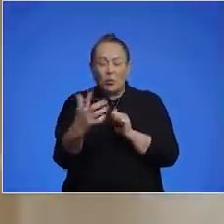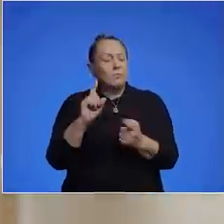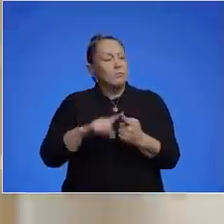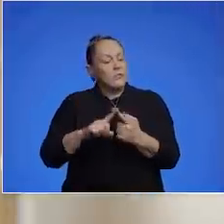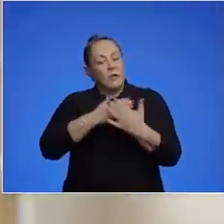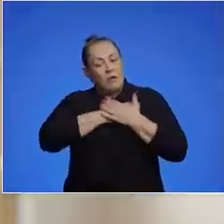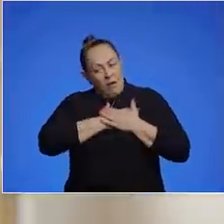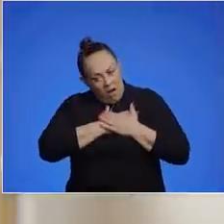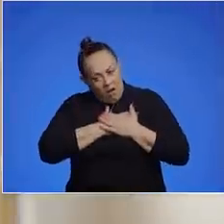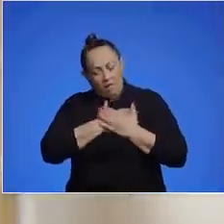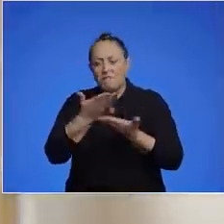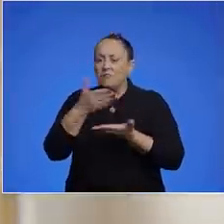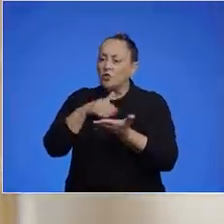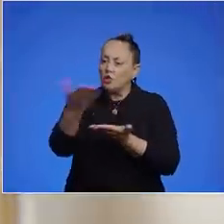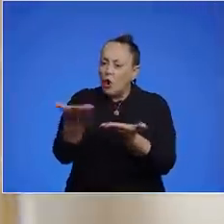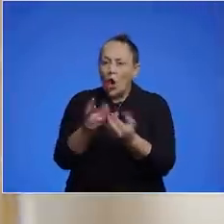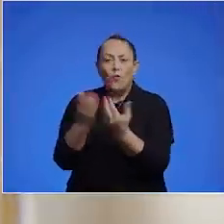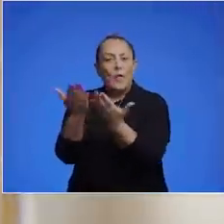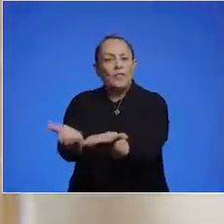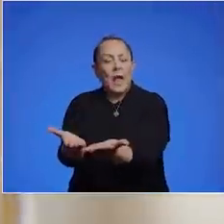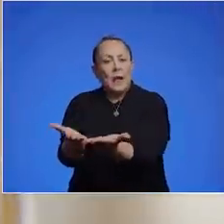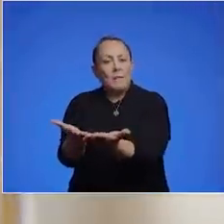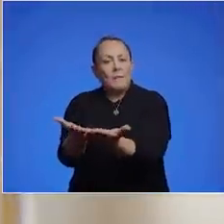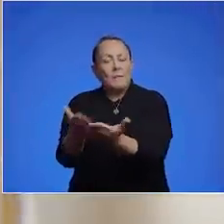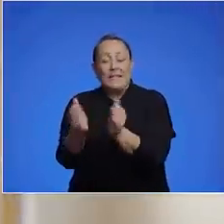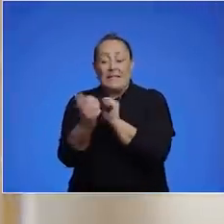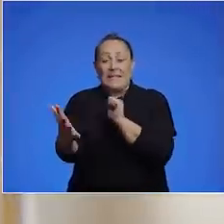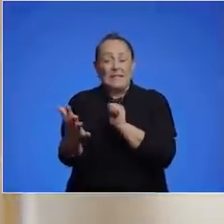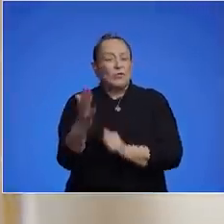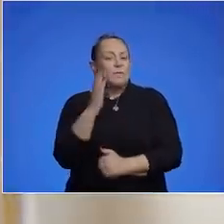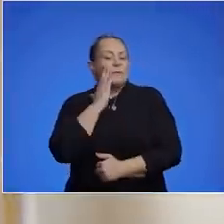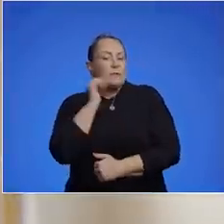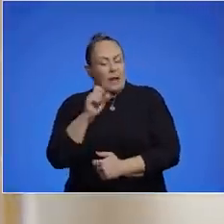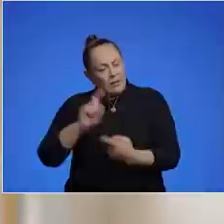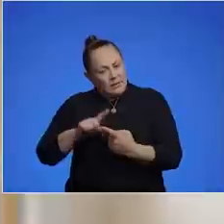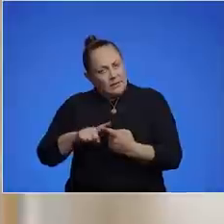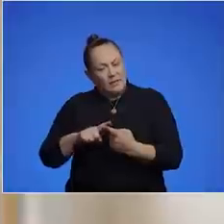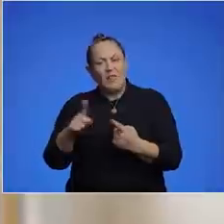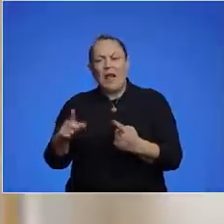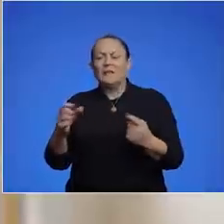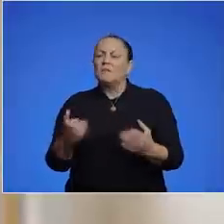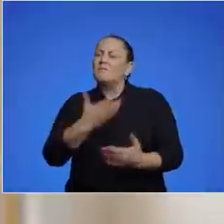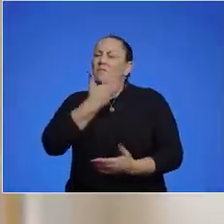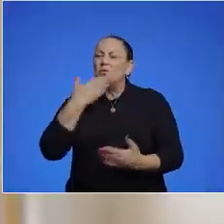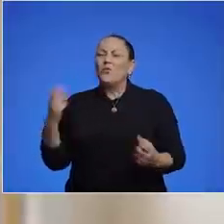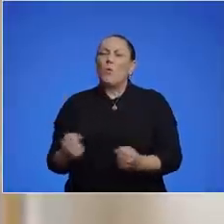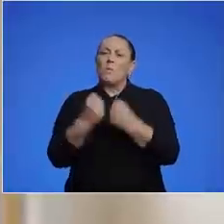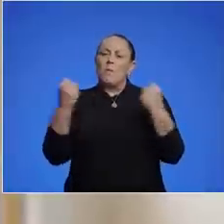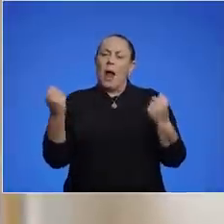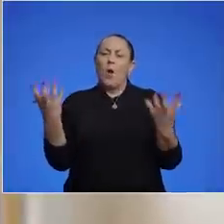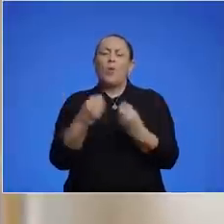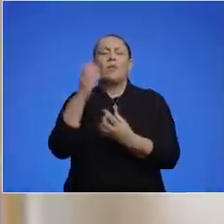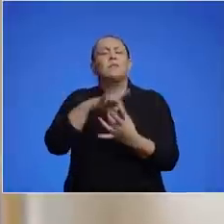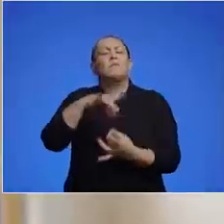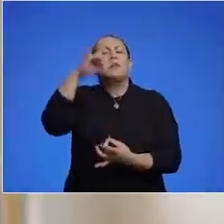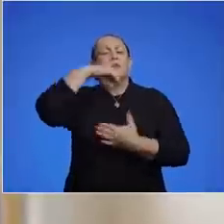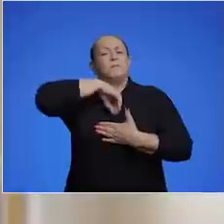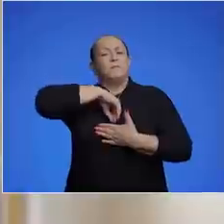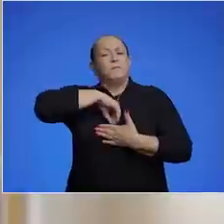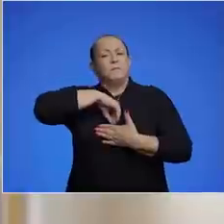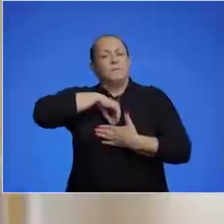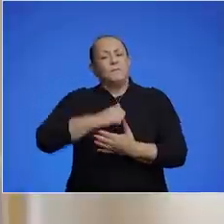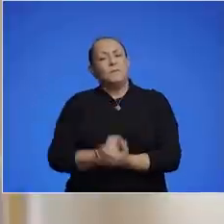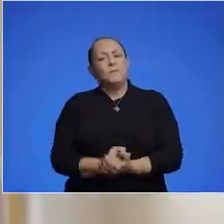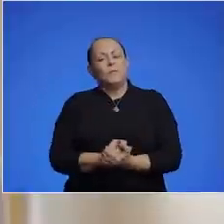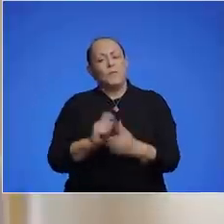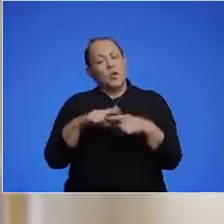with. What a beautiful act, a gesture, power of the Holy Spirit. So this ascension, let's just be aware that